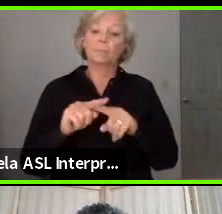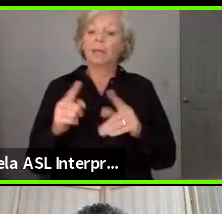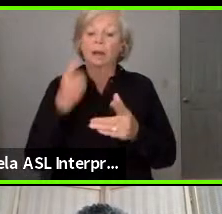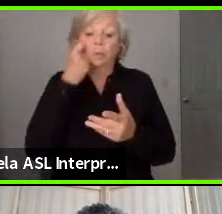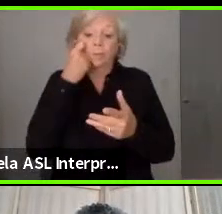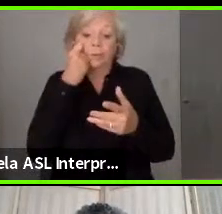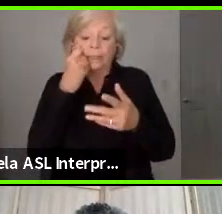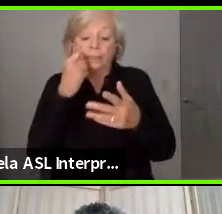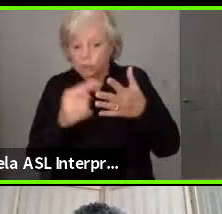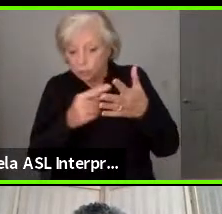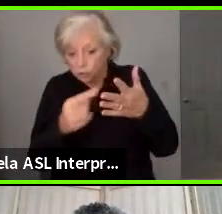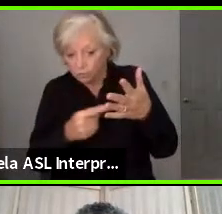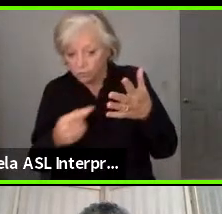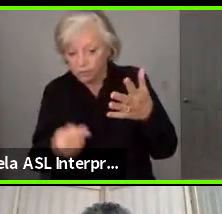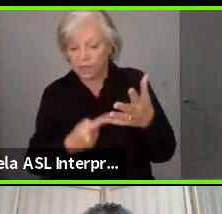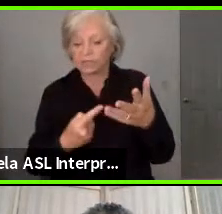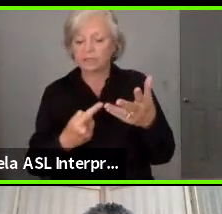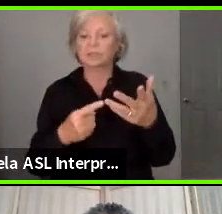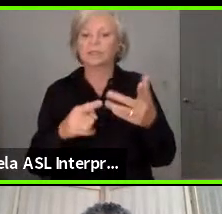see that